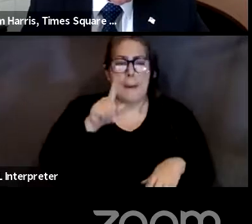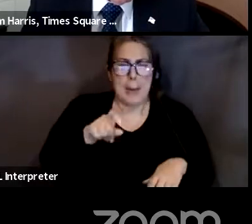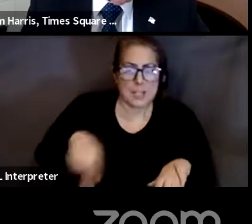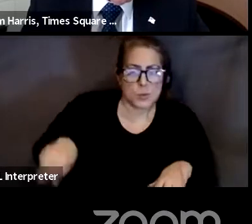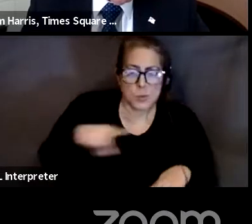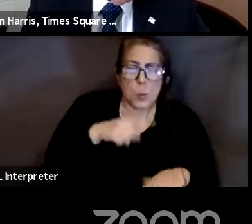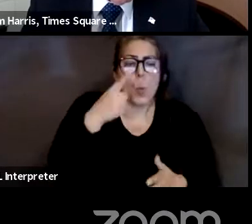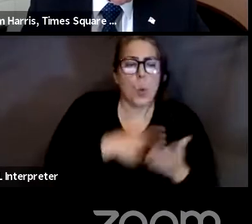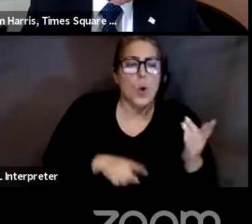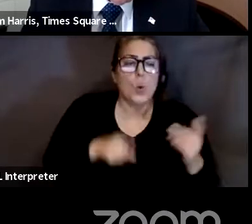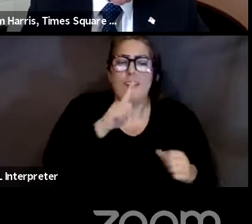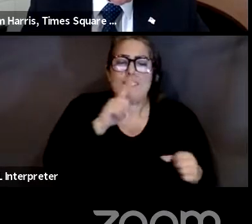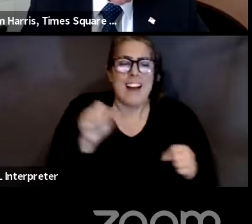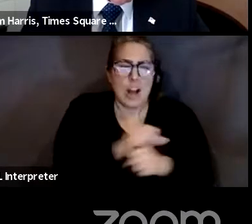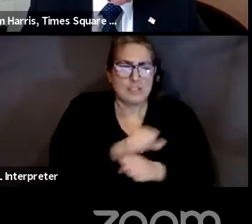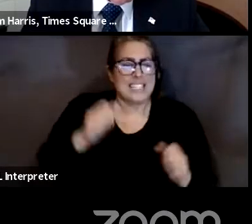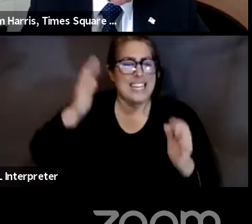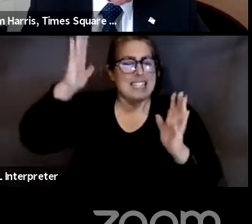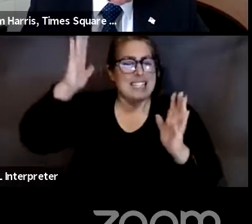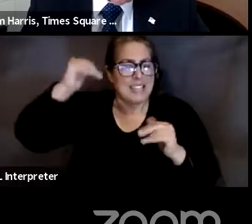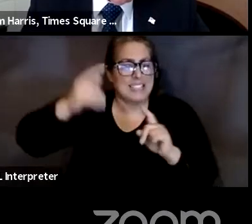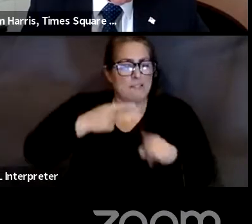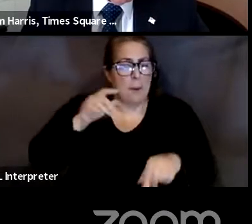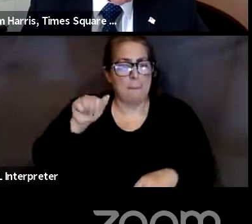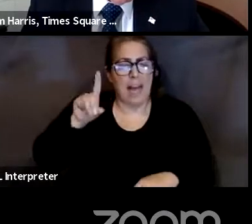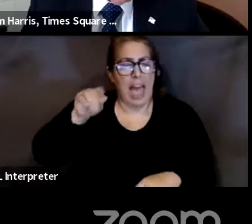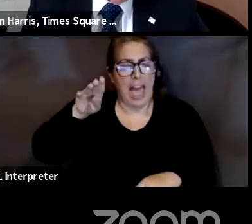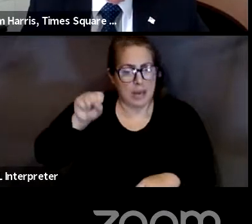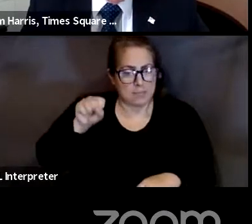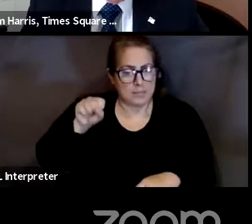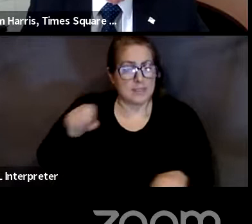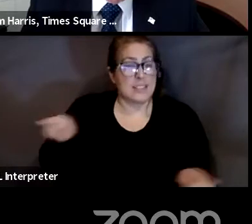expecting from Adams as a mayor? And